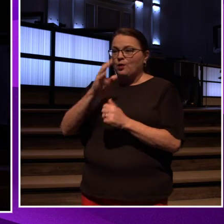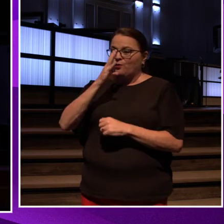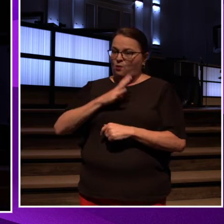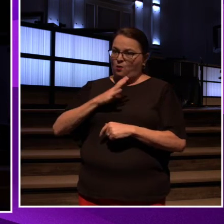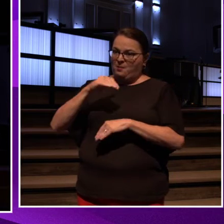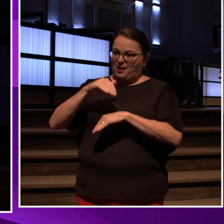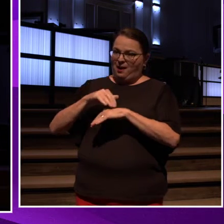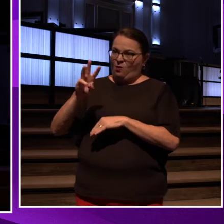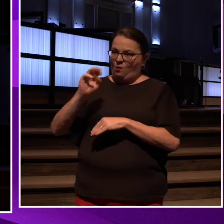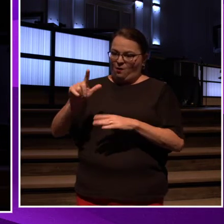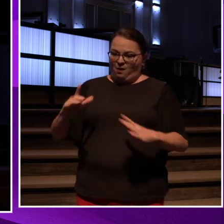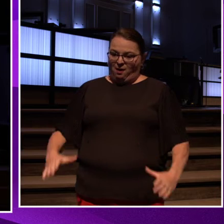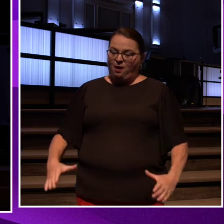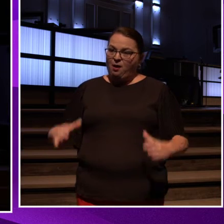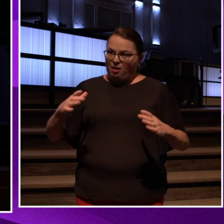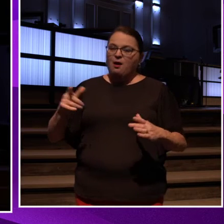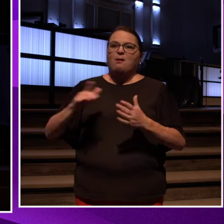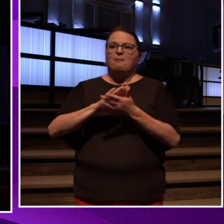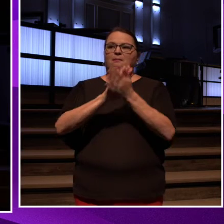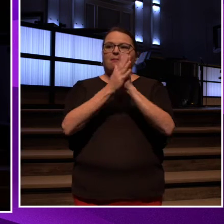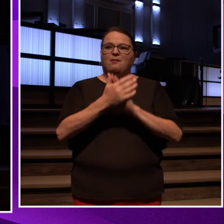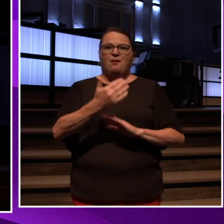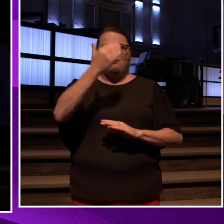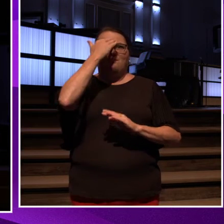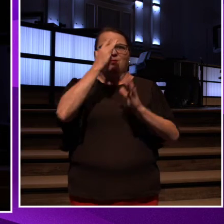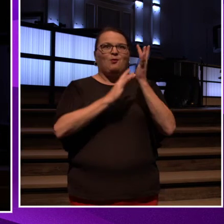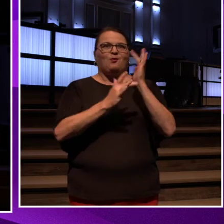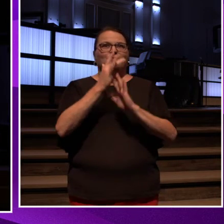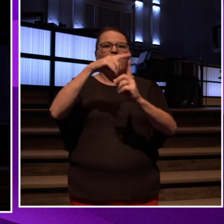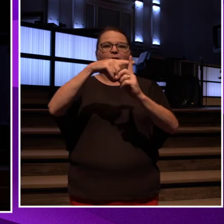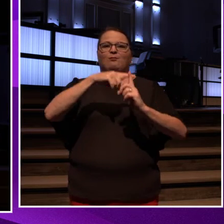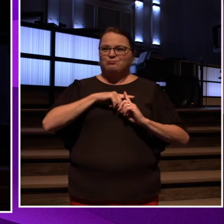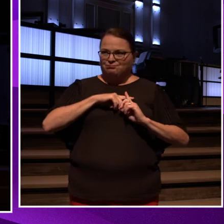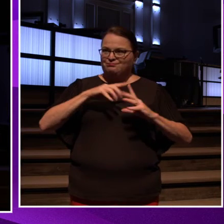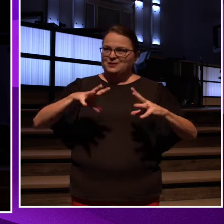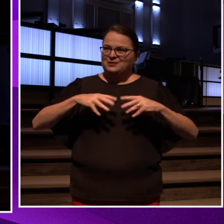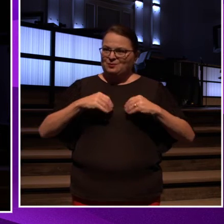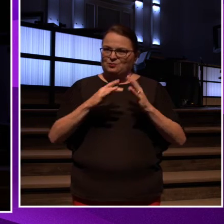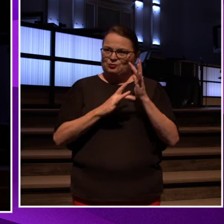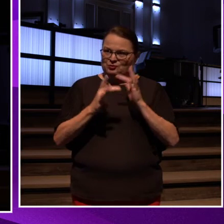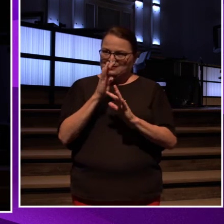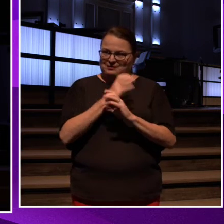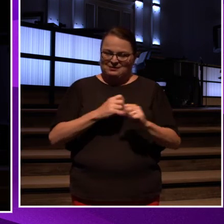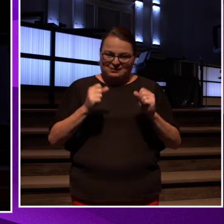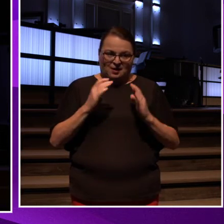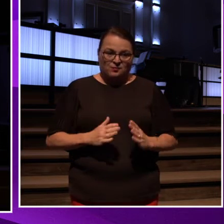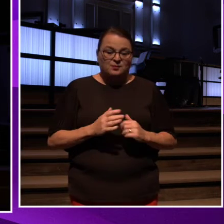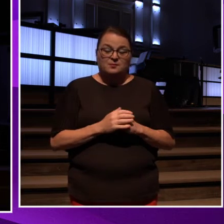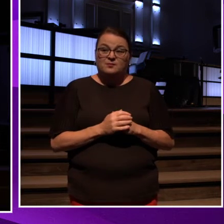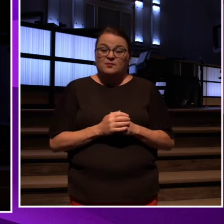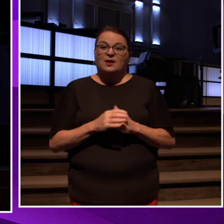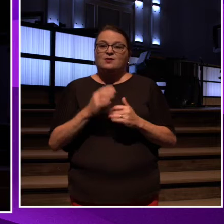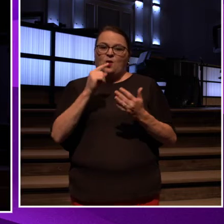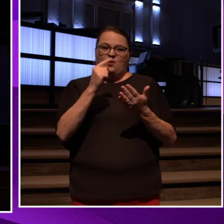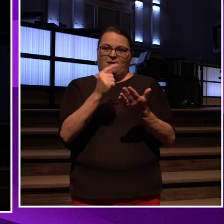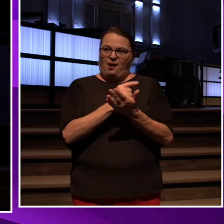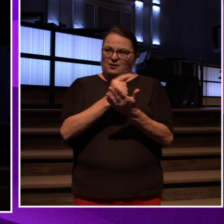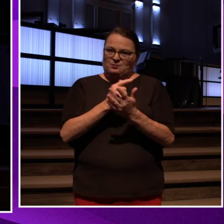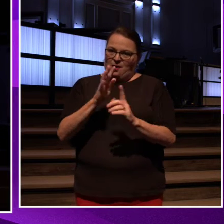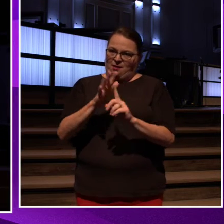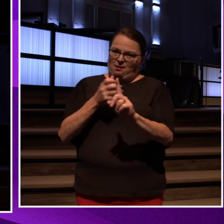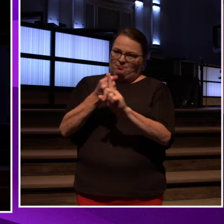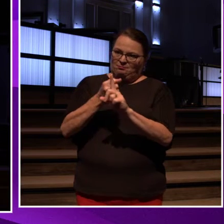saving knowledge of the Lord Jesus Christ. And we saw her conversion experience. And so the gospel had impacted